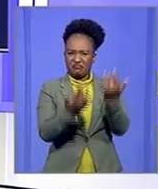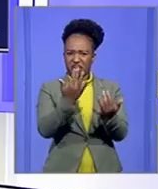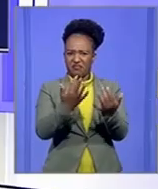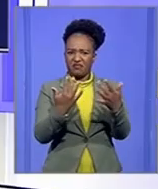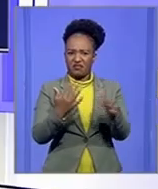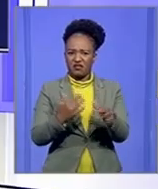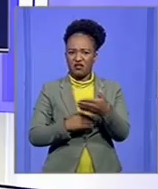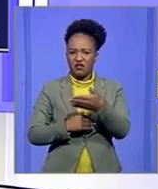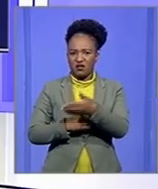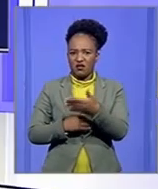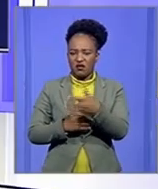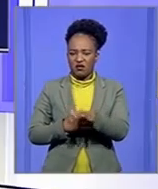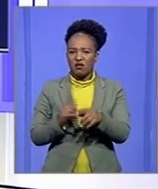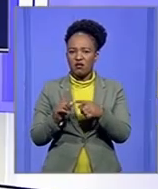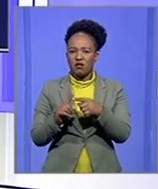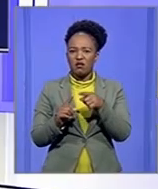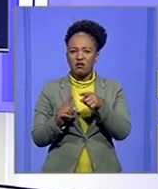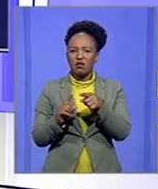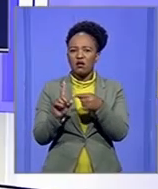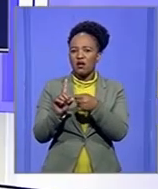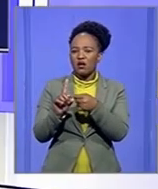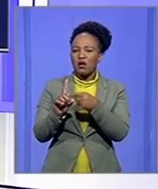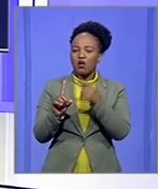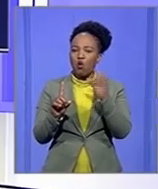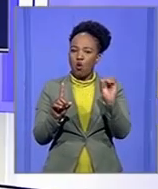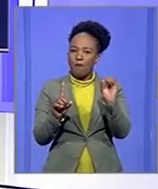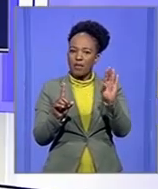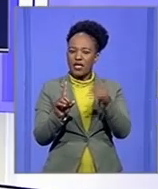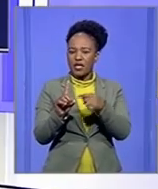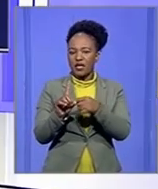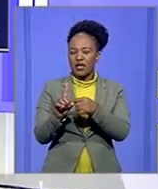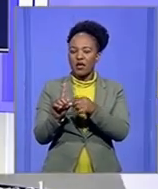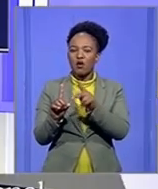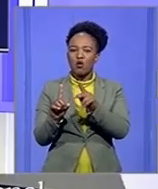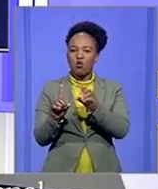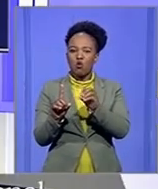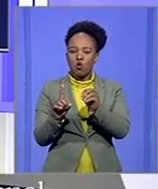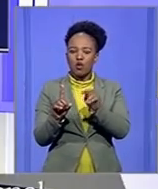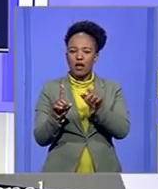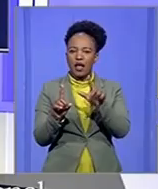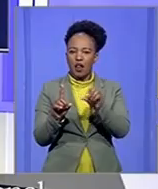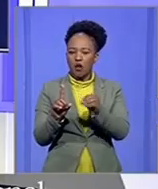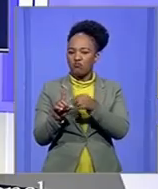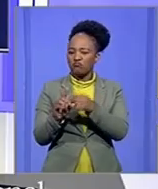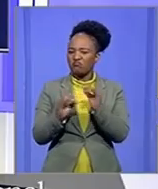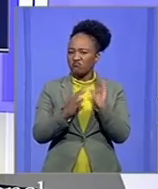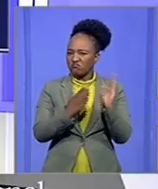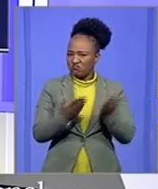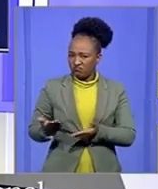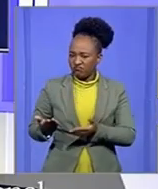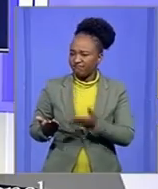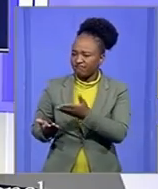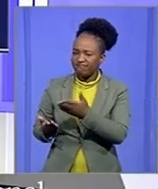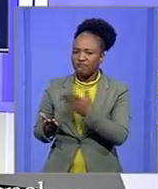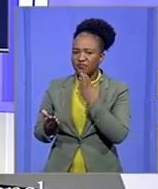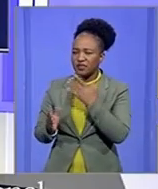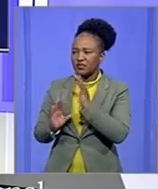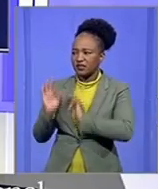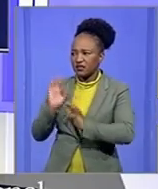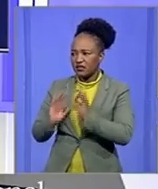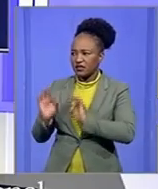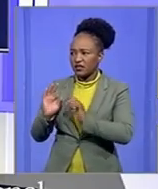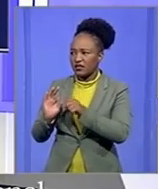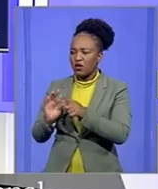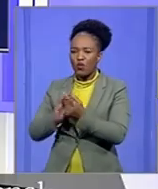buisana jwalo le moqolotsi wa rona wa ditaba ya Bloemfontein e leng Konelo le Kgafola. Konelo ha ke o amohele o ka go hlalosetsa hore na ho etsala eng